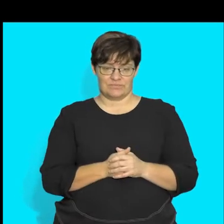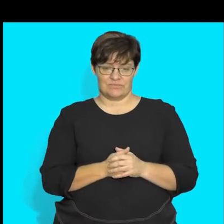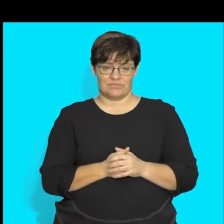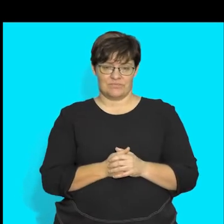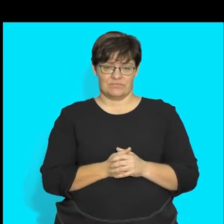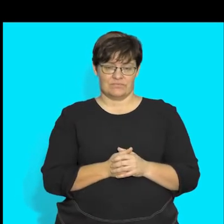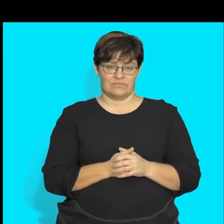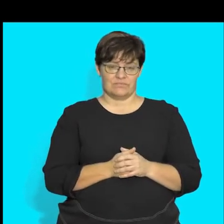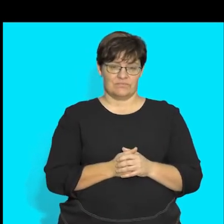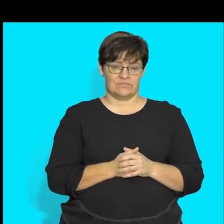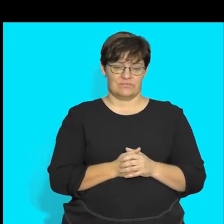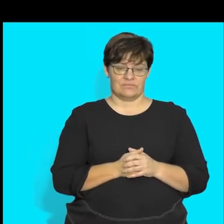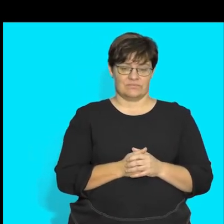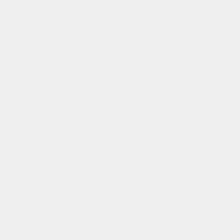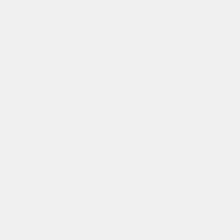my y-cut.